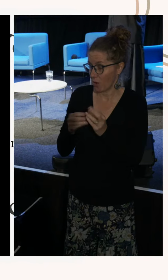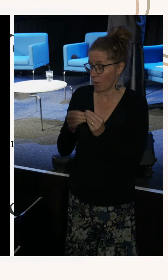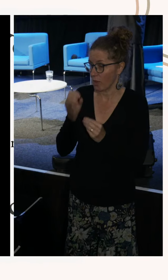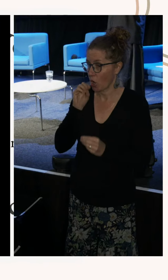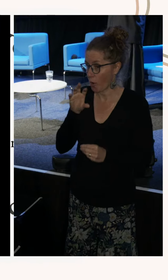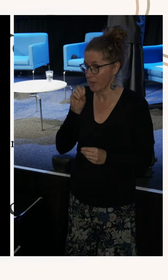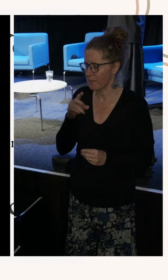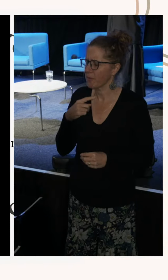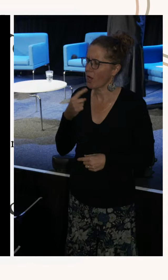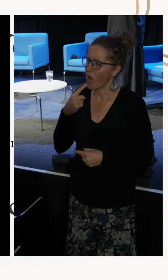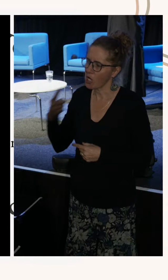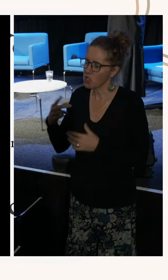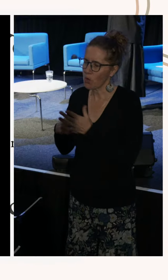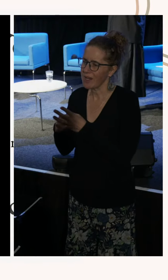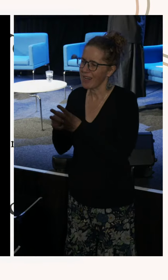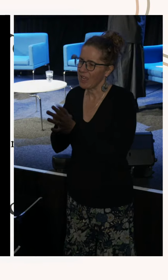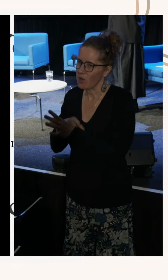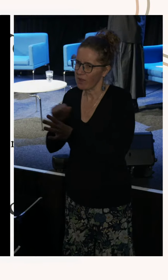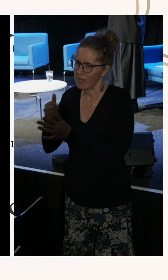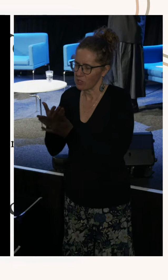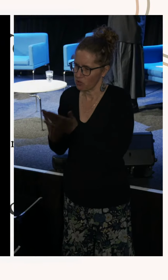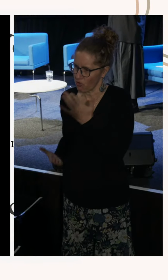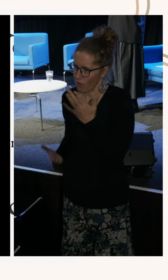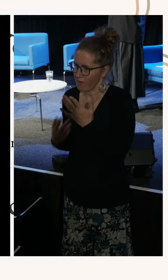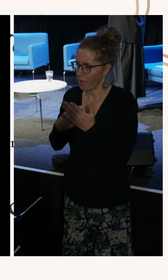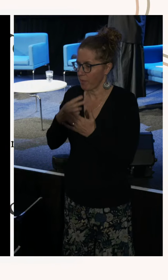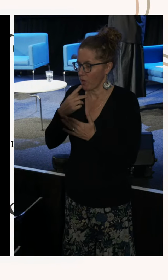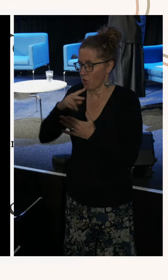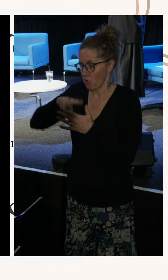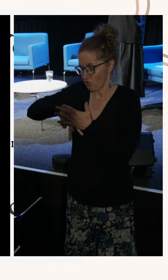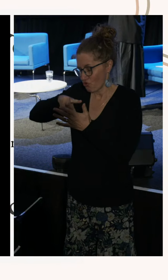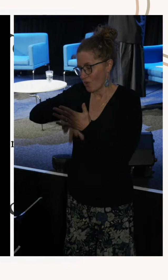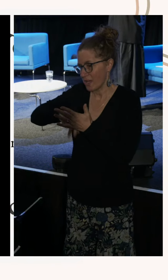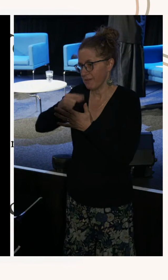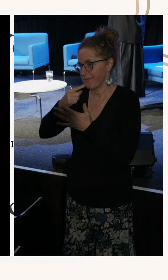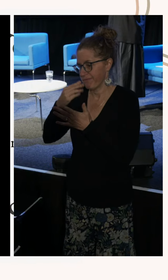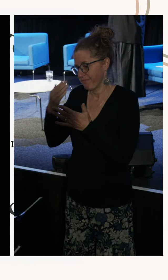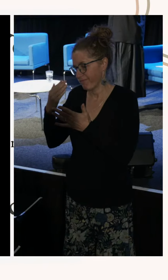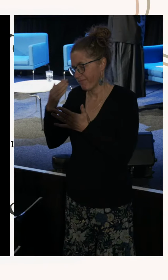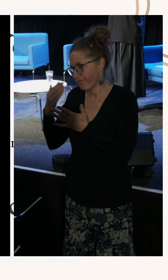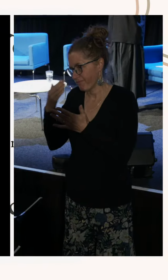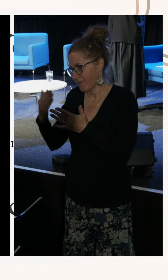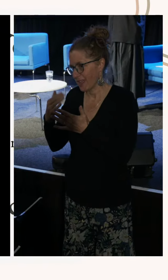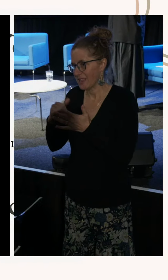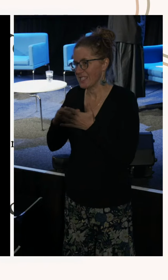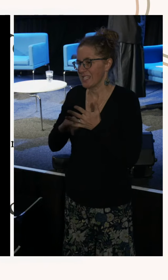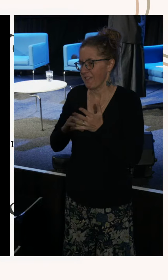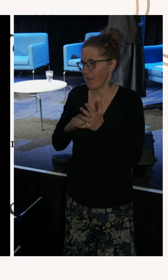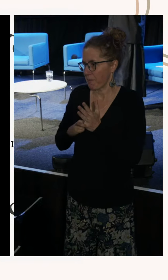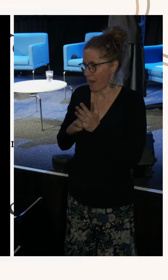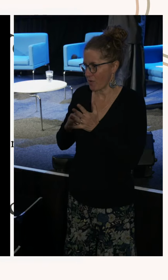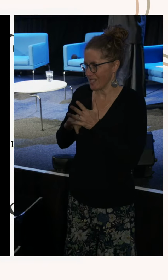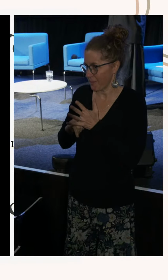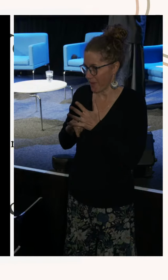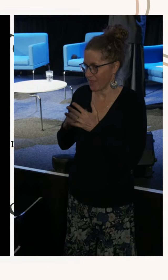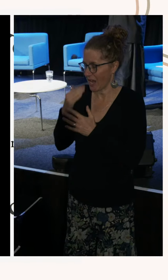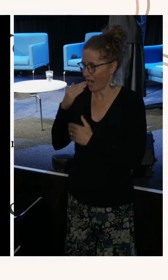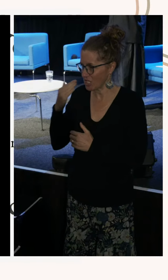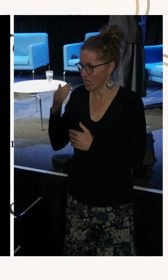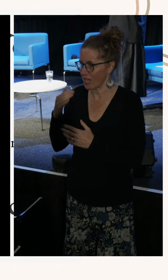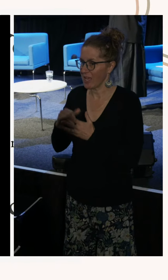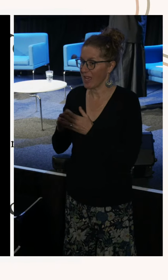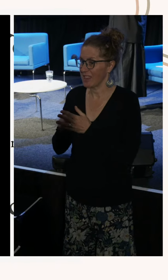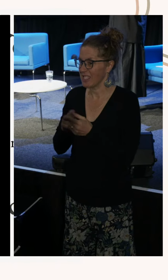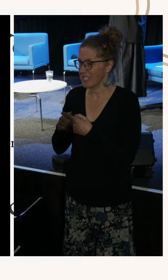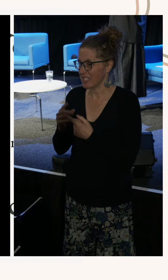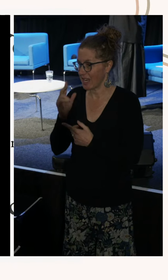told Nayuka the story of reading aloud a section from this short story at the Stephen Murray Smith lecture at the State Library last year. And I'm